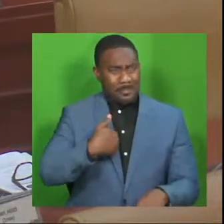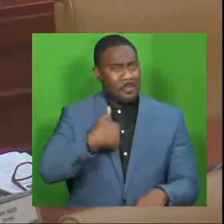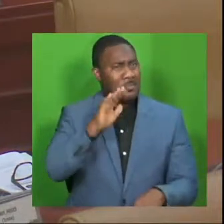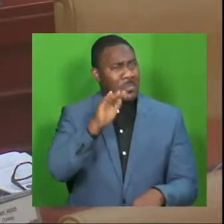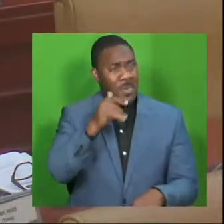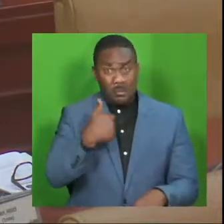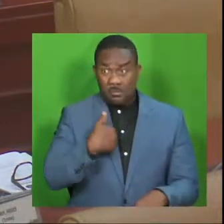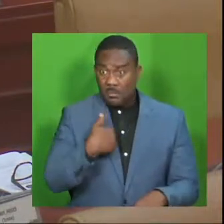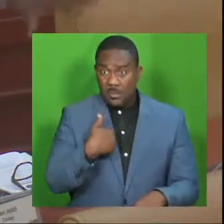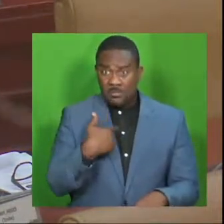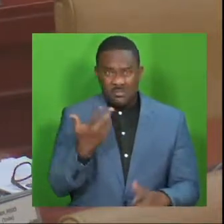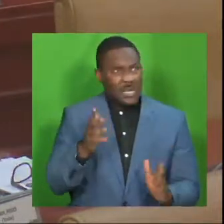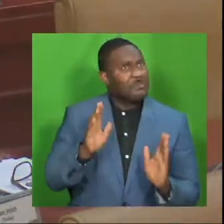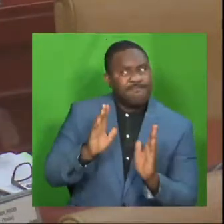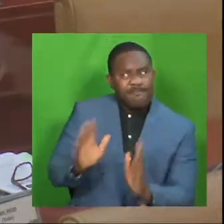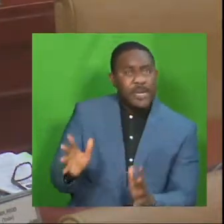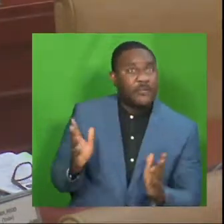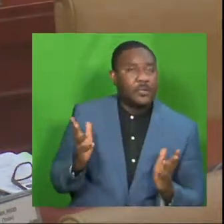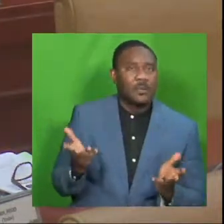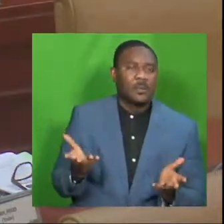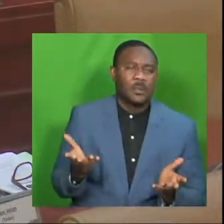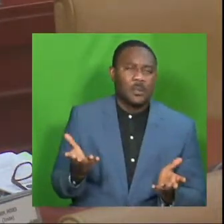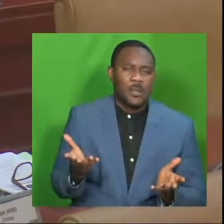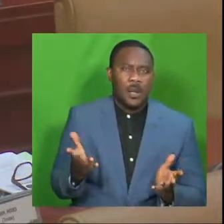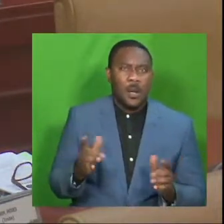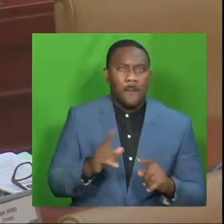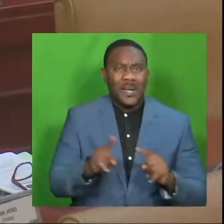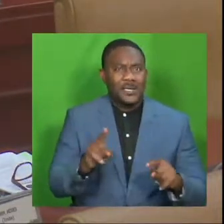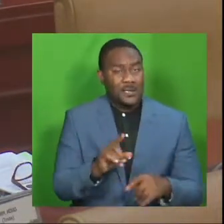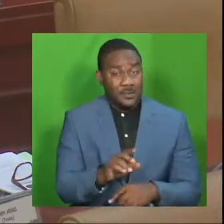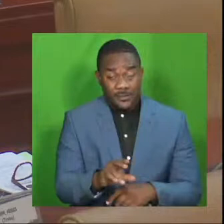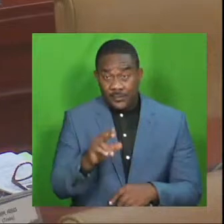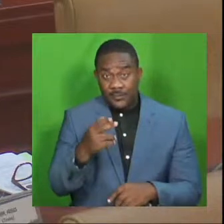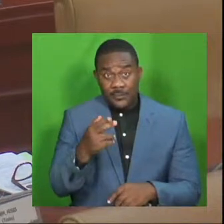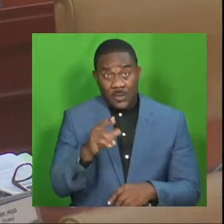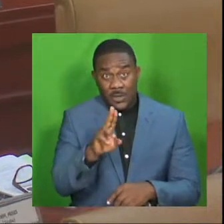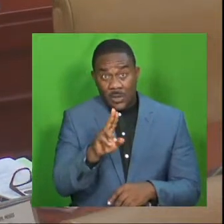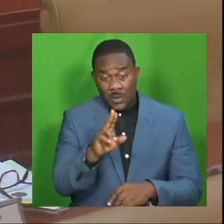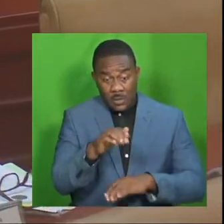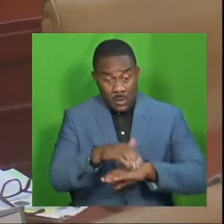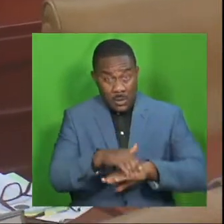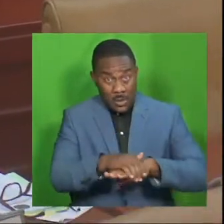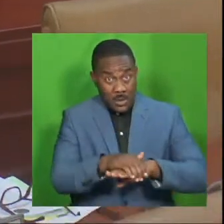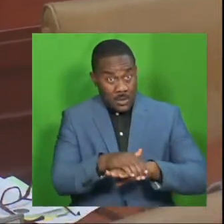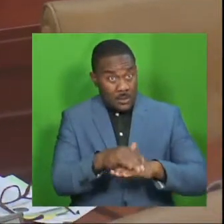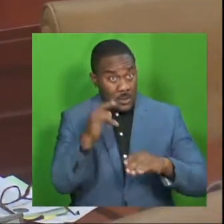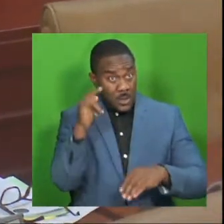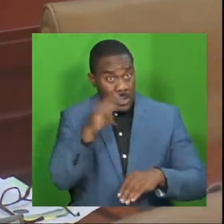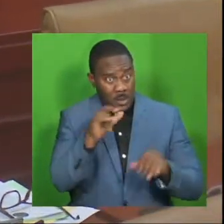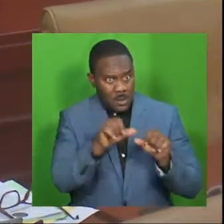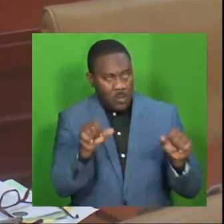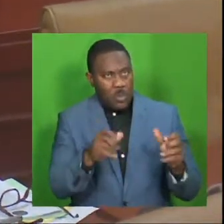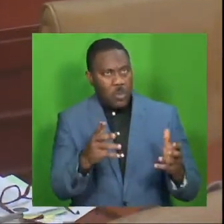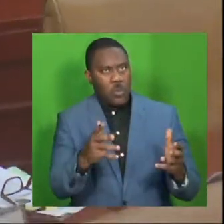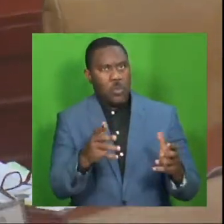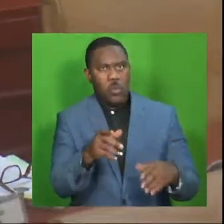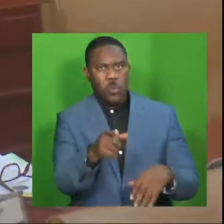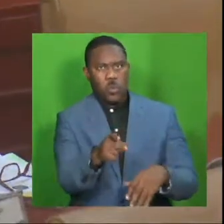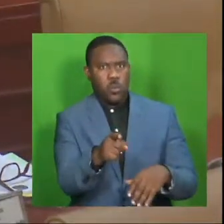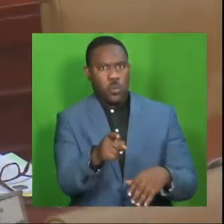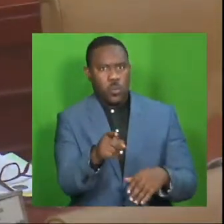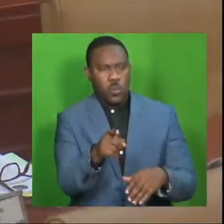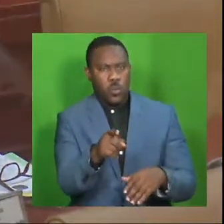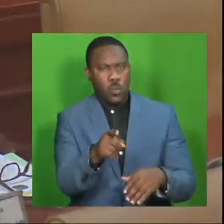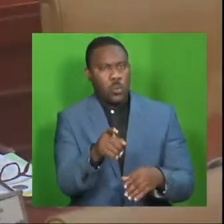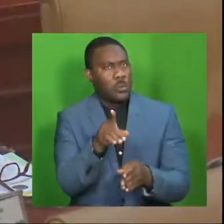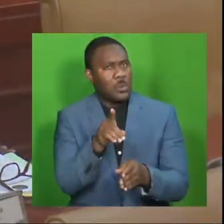he or she is just left like that. But you just get to Heathrow Airport, and the moment they identify you are physically challenged, you don't